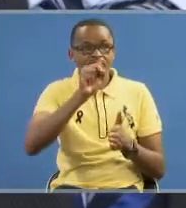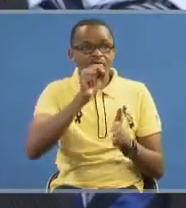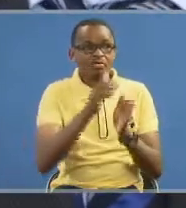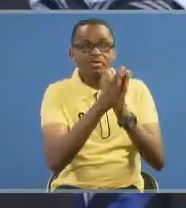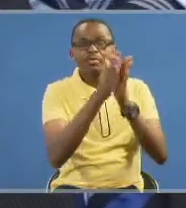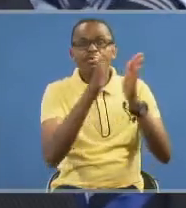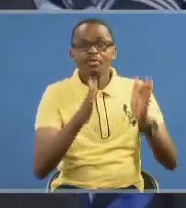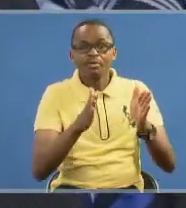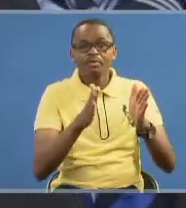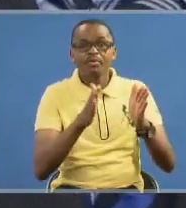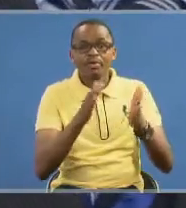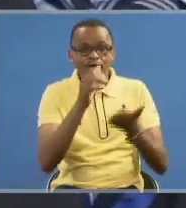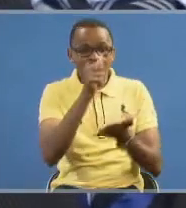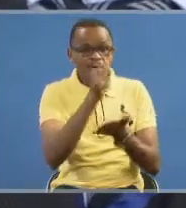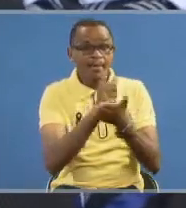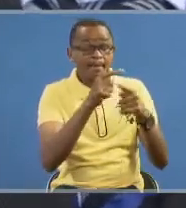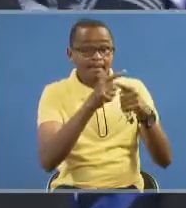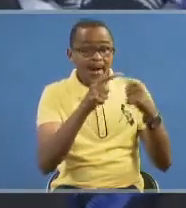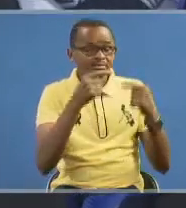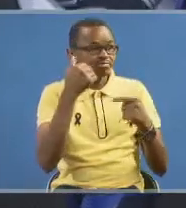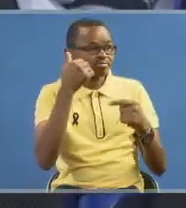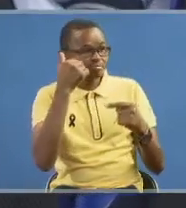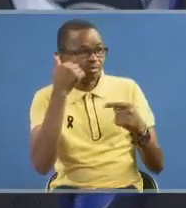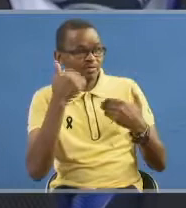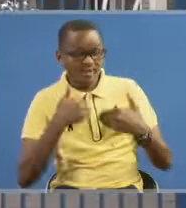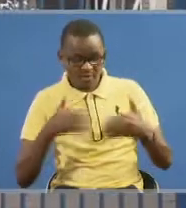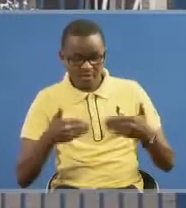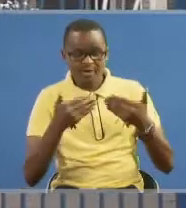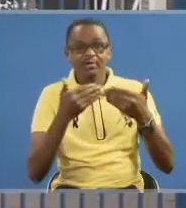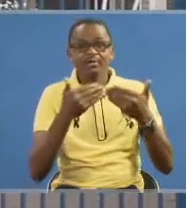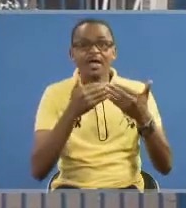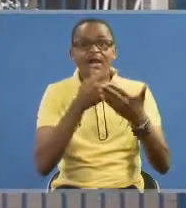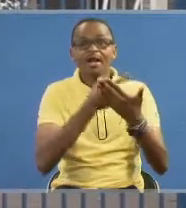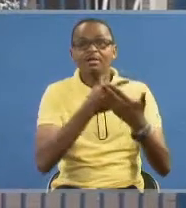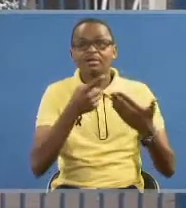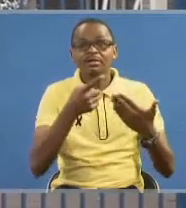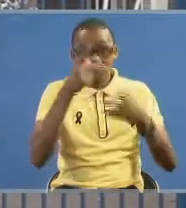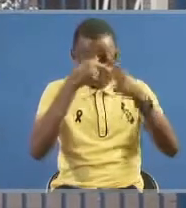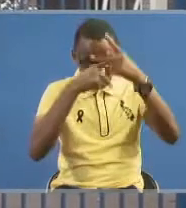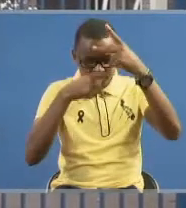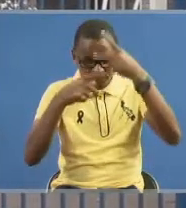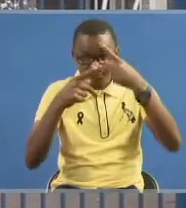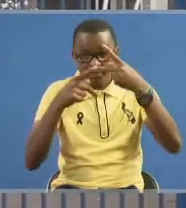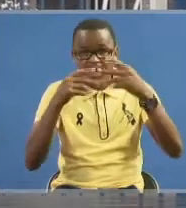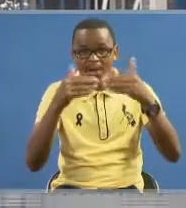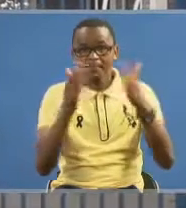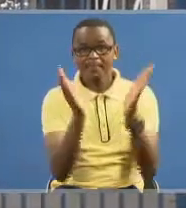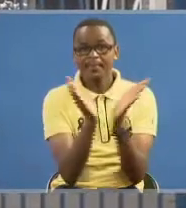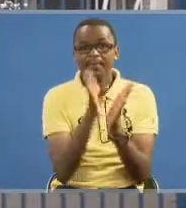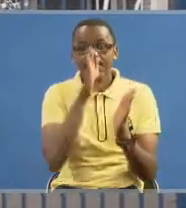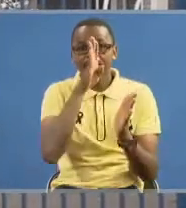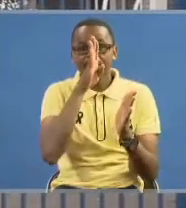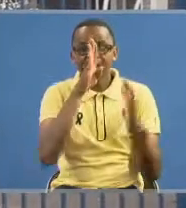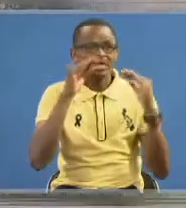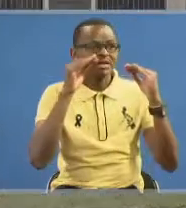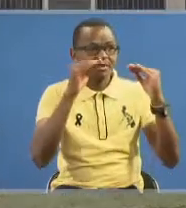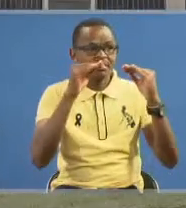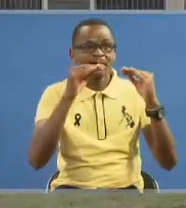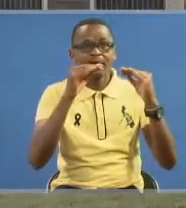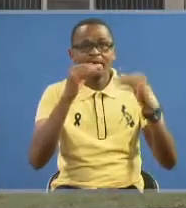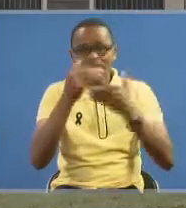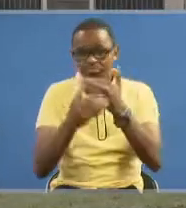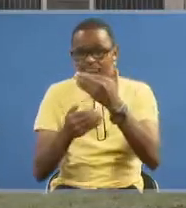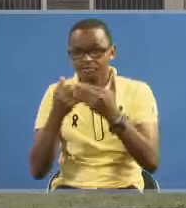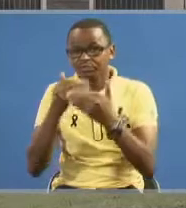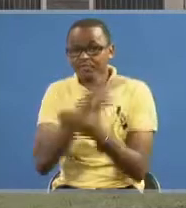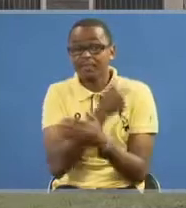open the office officially, but the patients, we should have them next week. Professor Mugenda added that the community has been sensitized on the importance of the